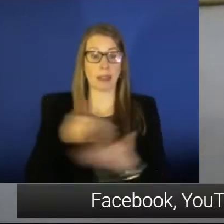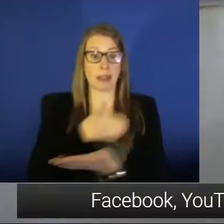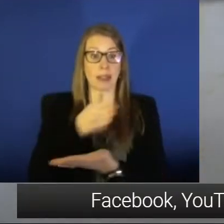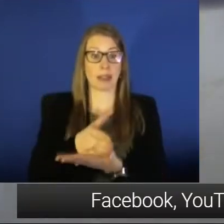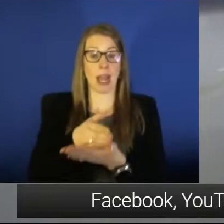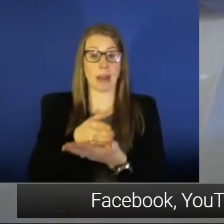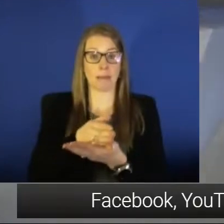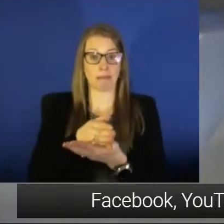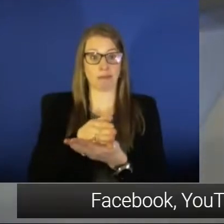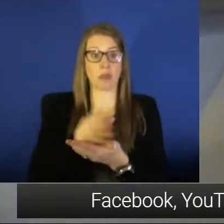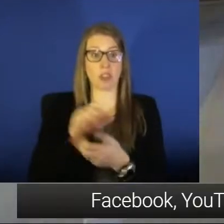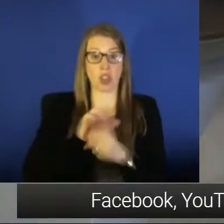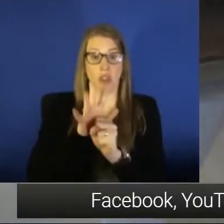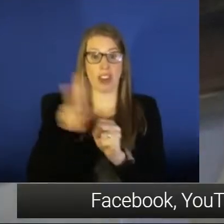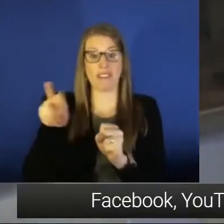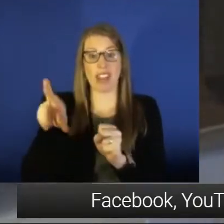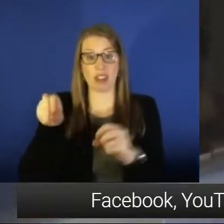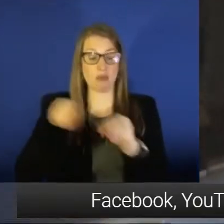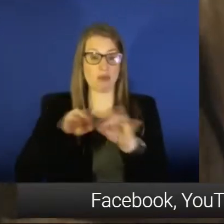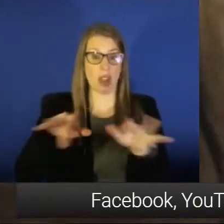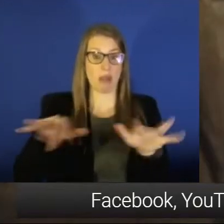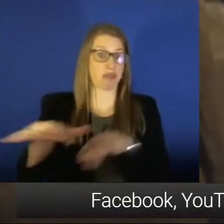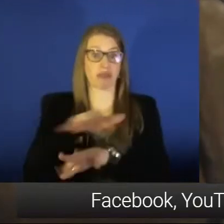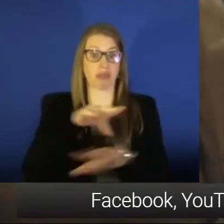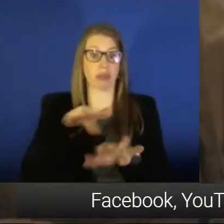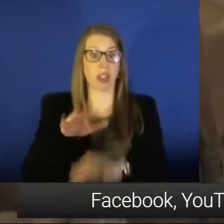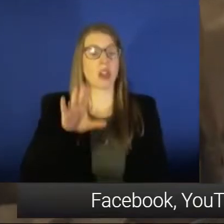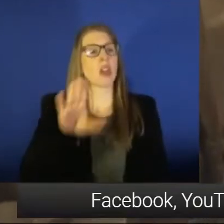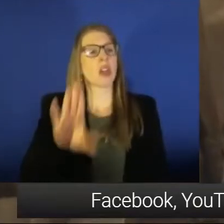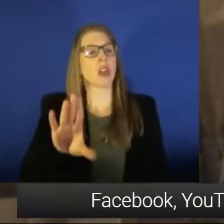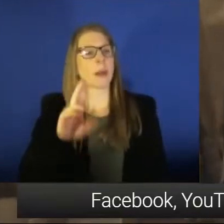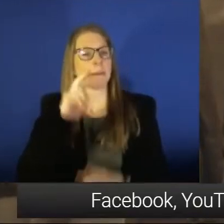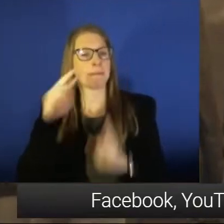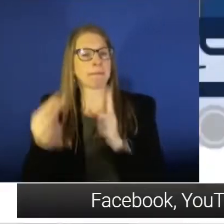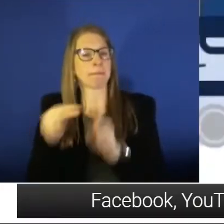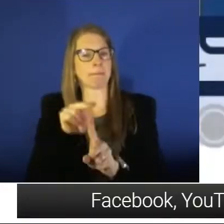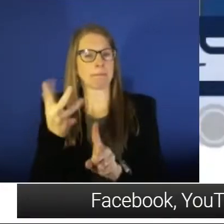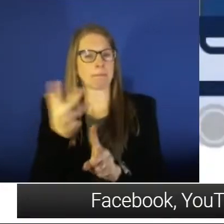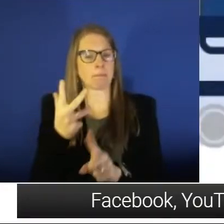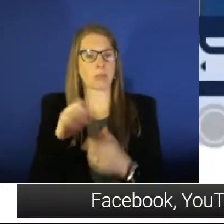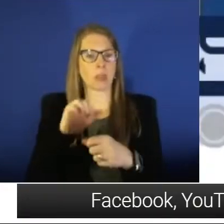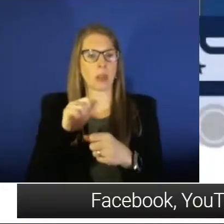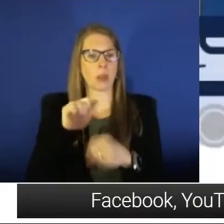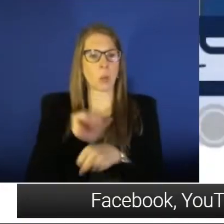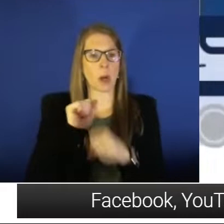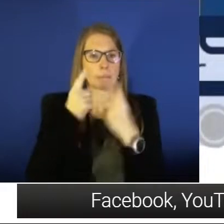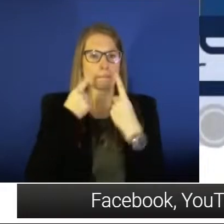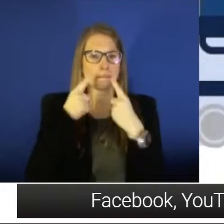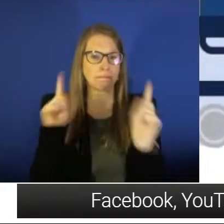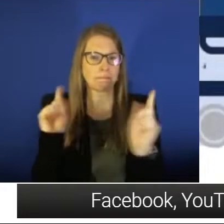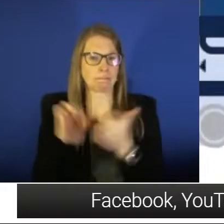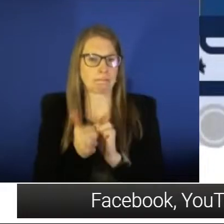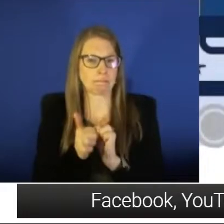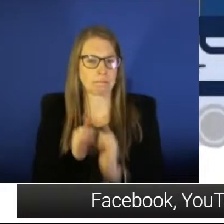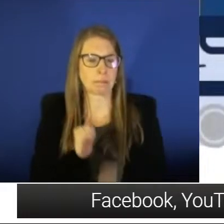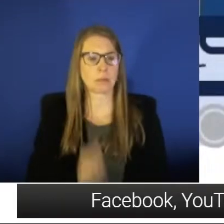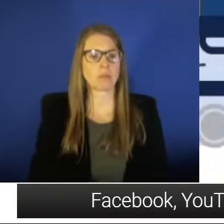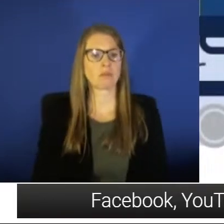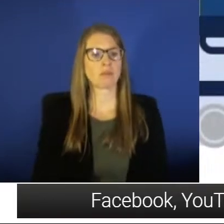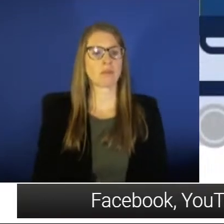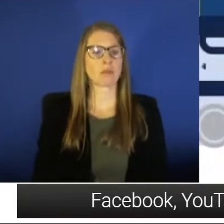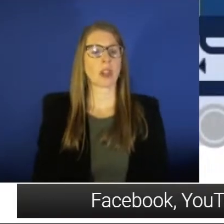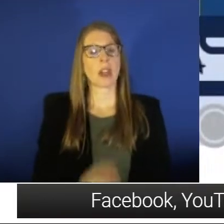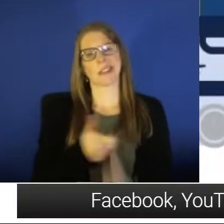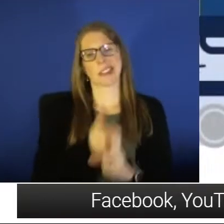flights? What's your insight, Dr. Barkman? How does it all work? Not that you work for the airlines, but what can you tell us about these high-tech